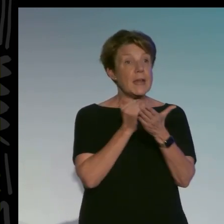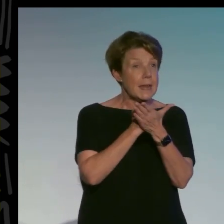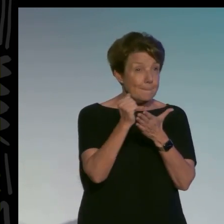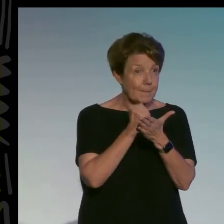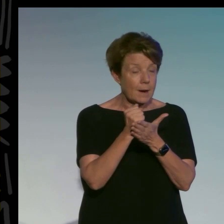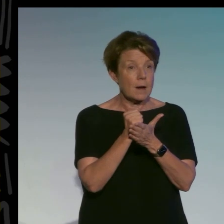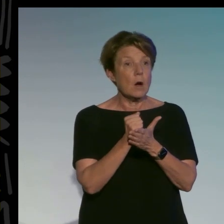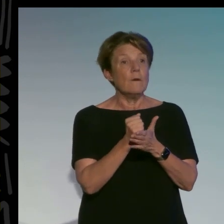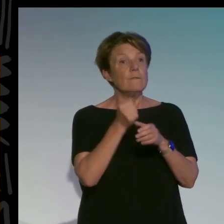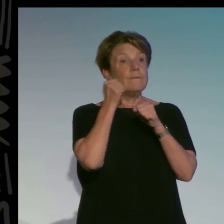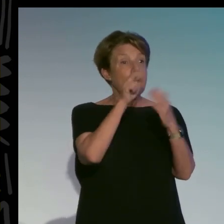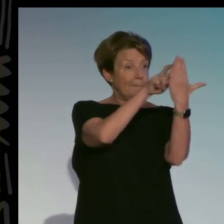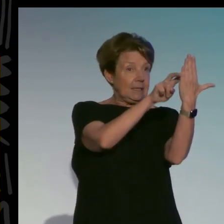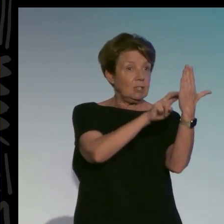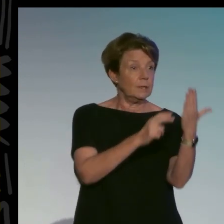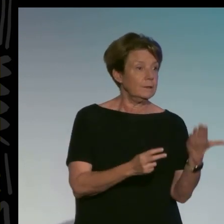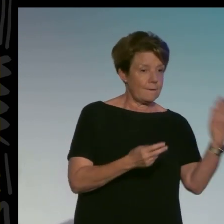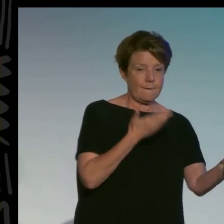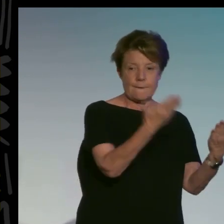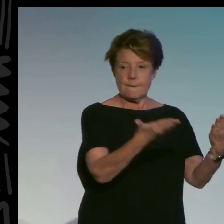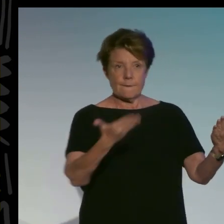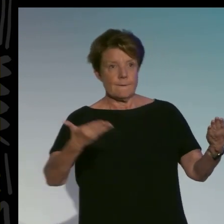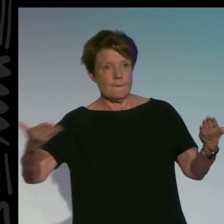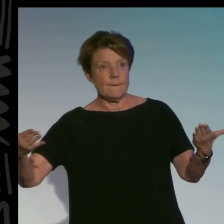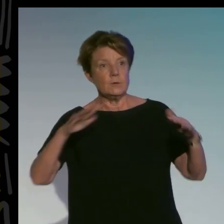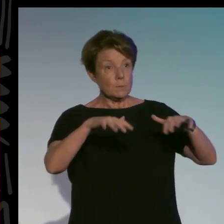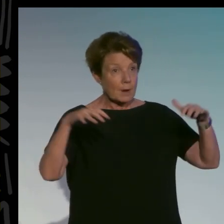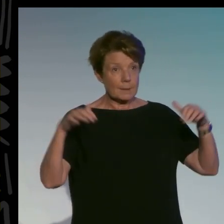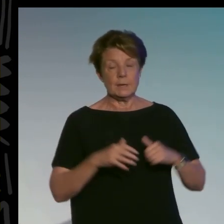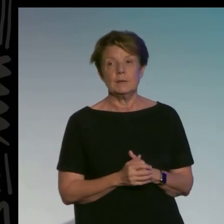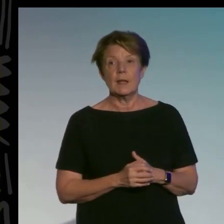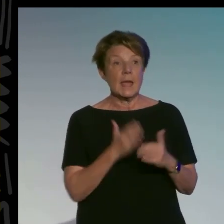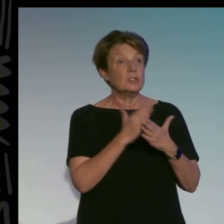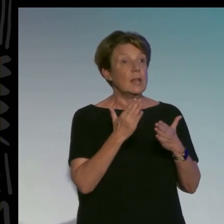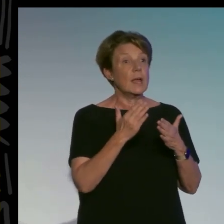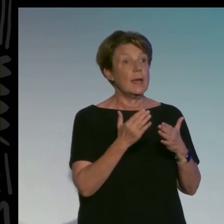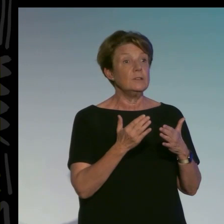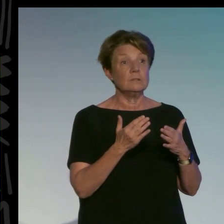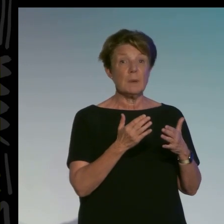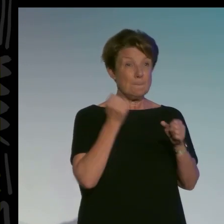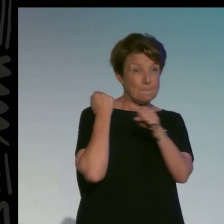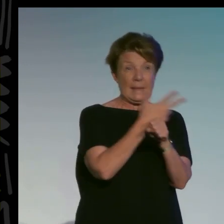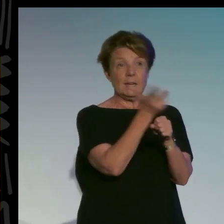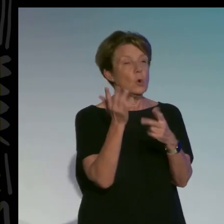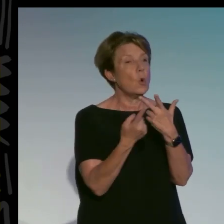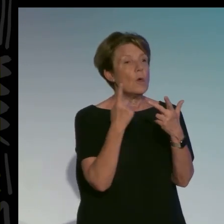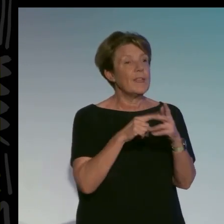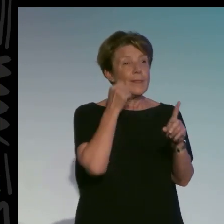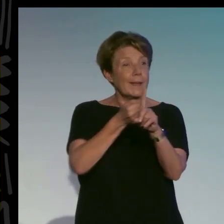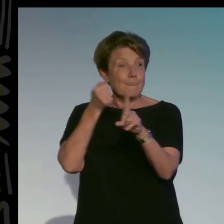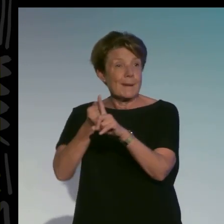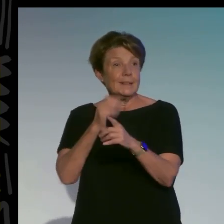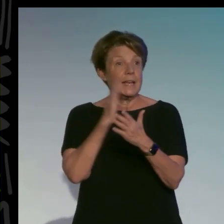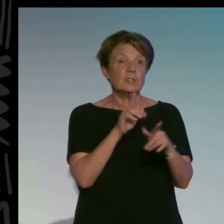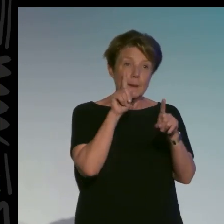of petitions before Parliament, and in the Select Committee, it attracted more submissions than anyone else. So some of the people here on the